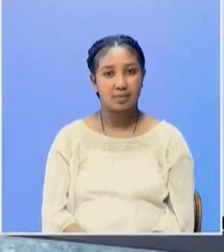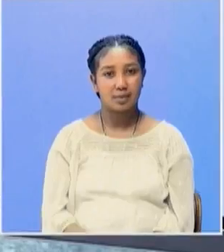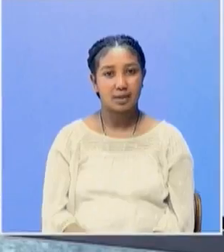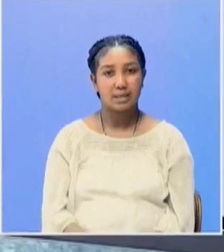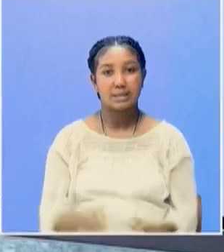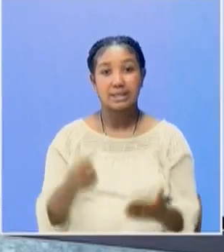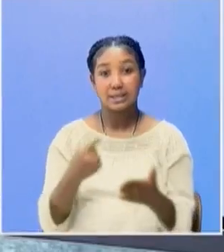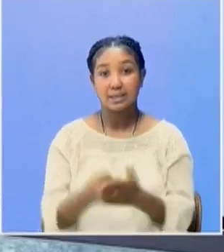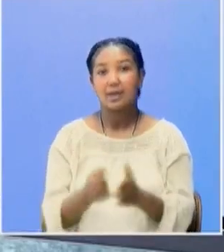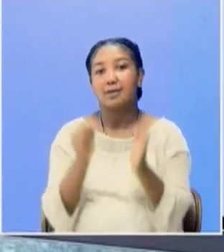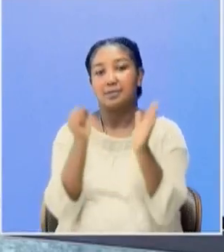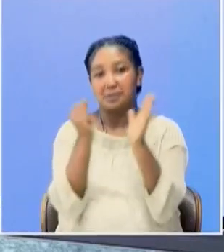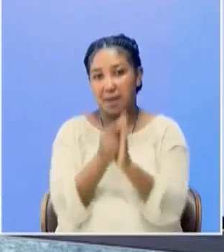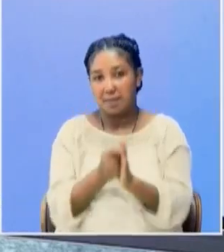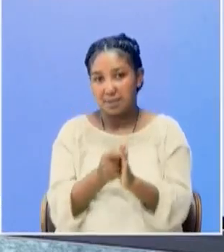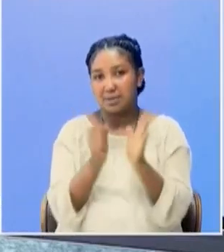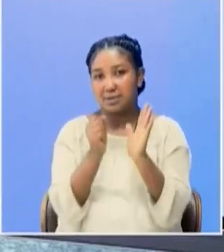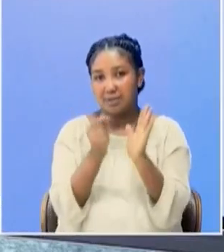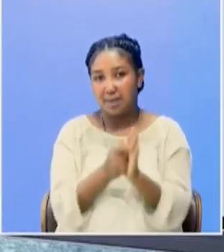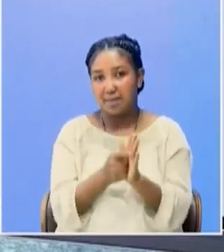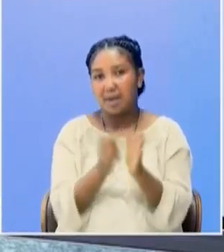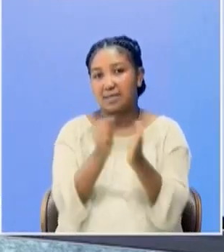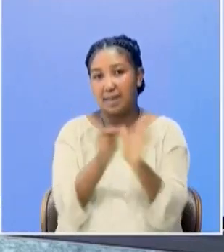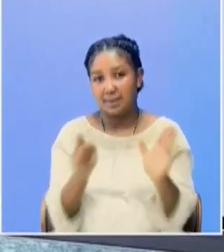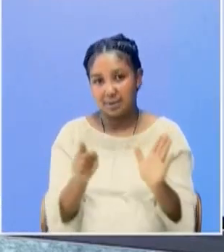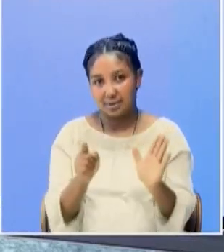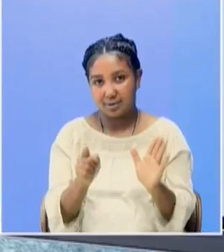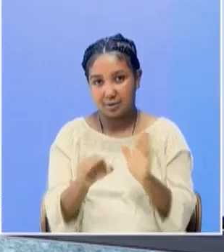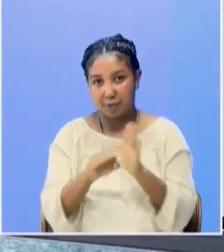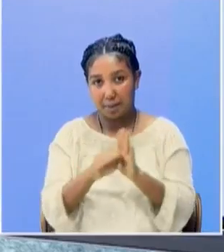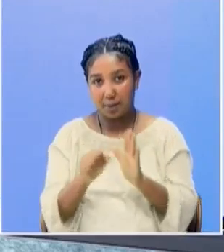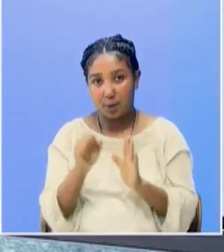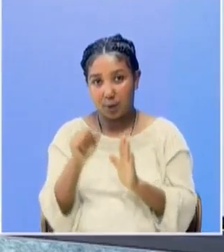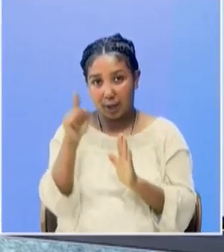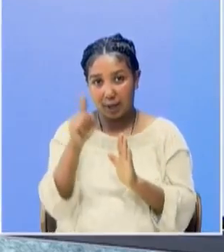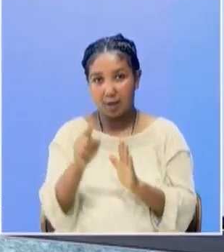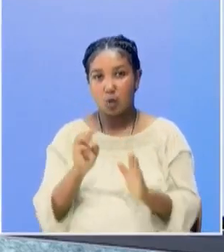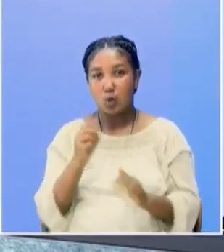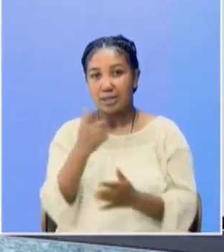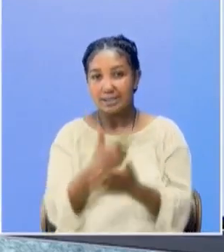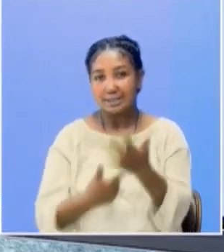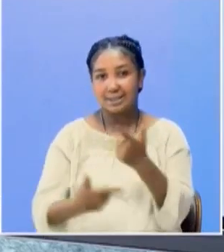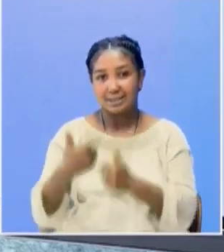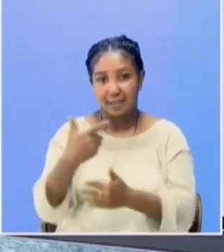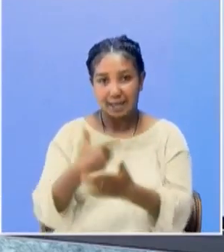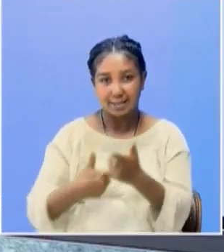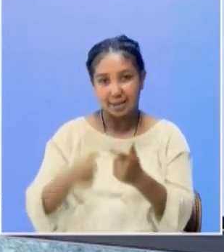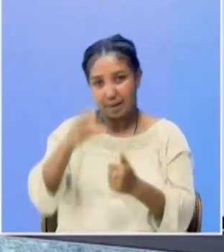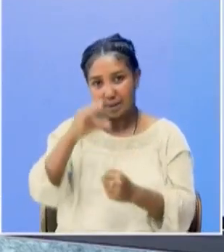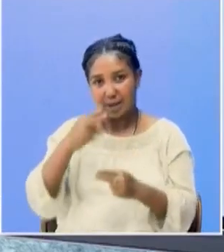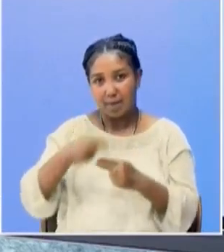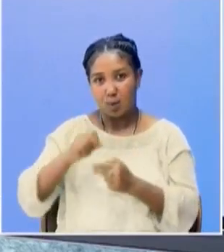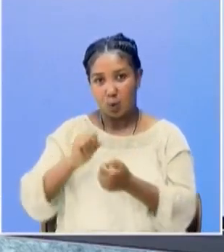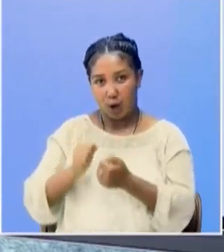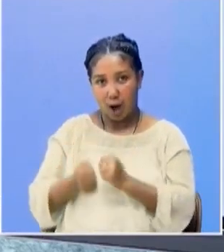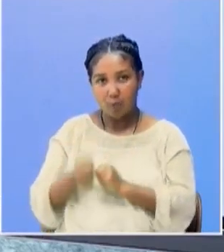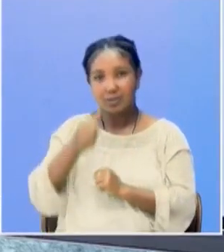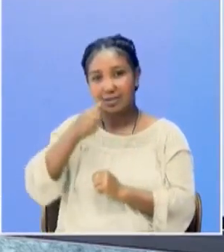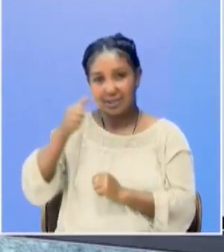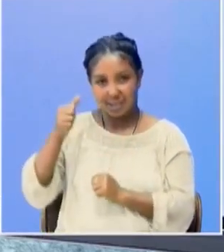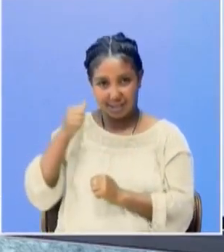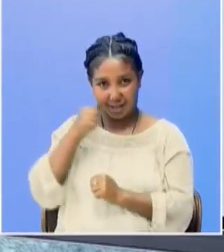This is the sample of an example. Okay? We discussed personal pronouns